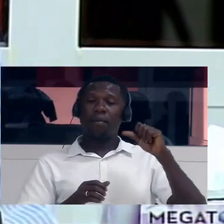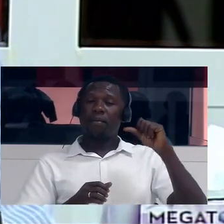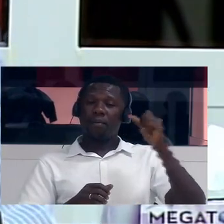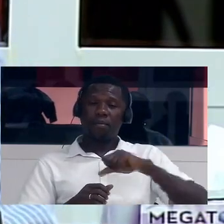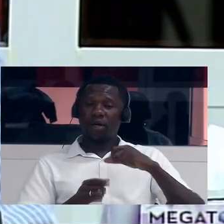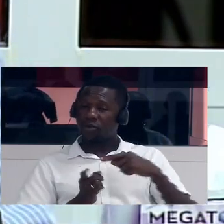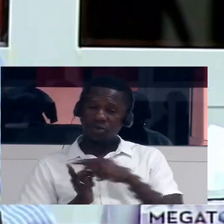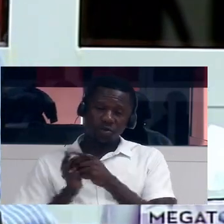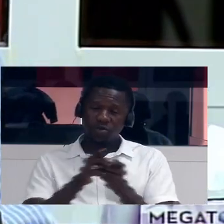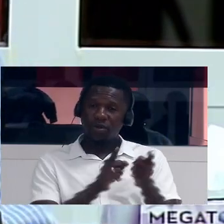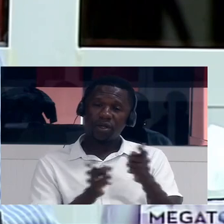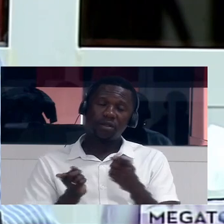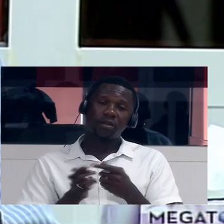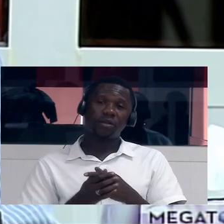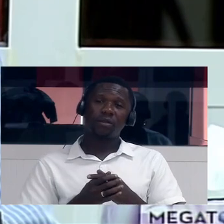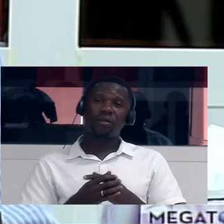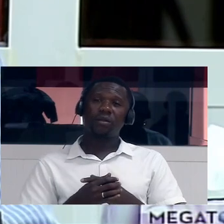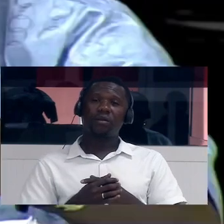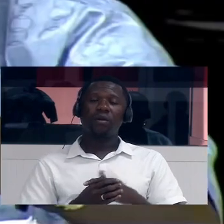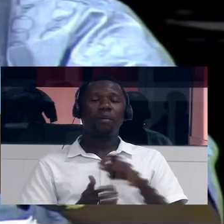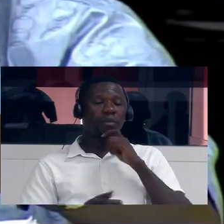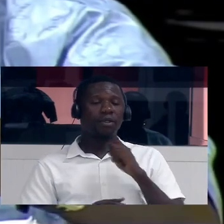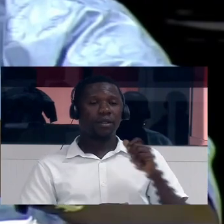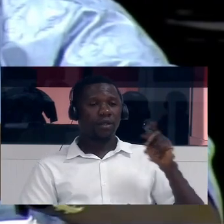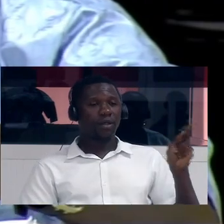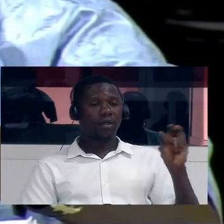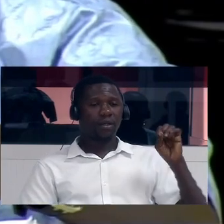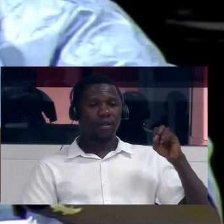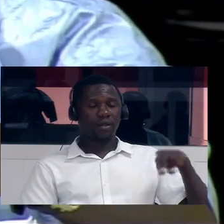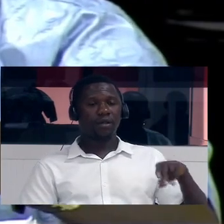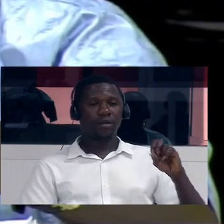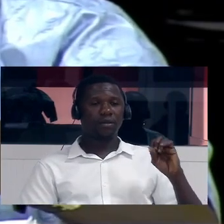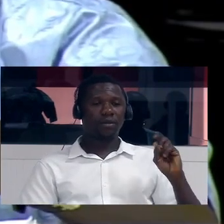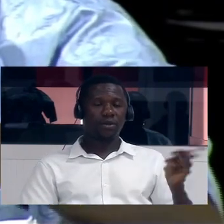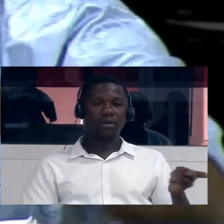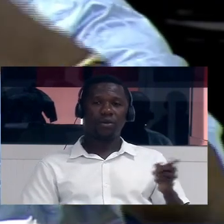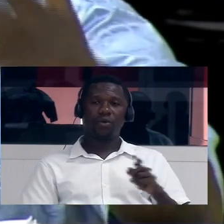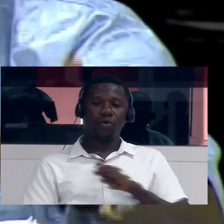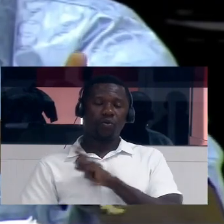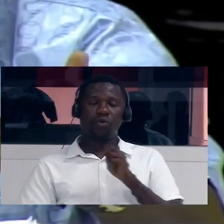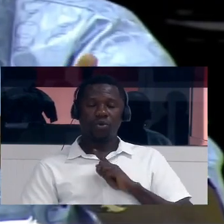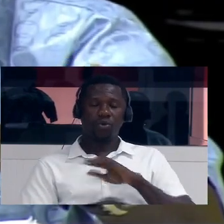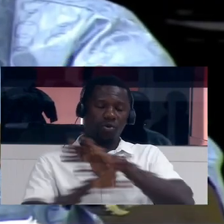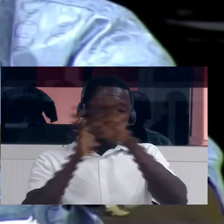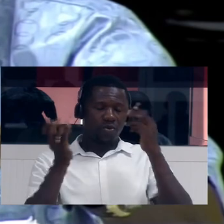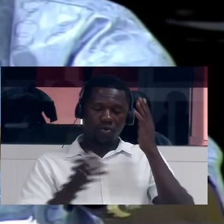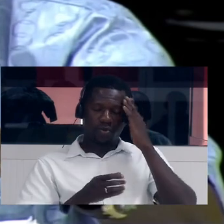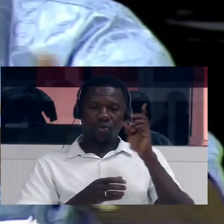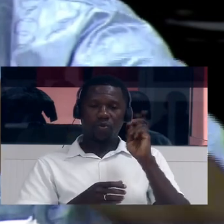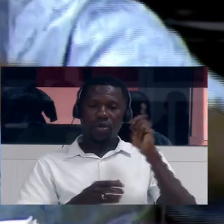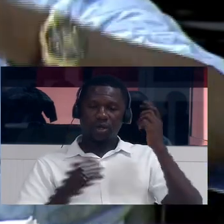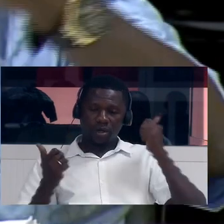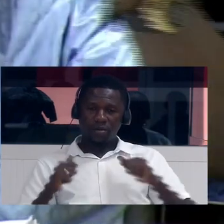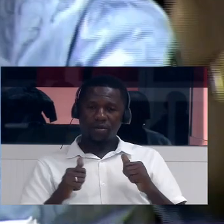happened. But, Mr. King, we cannot write in the record. We all know what happened and expect that, you